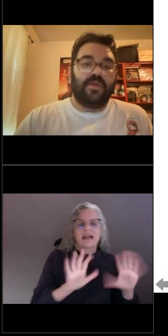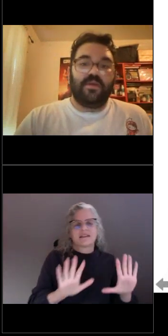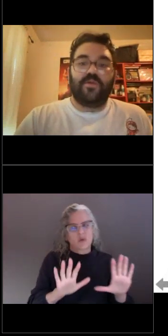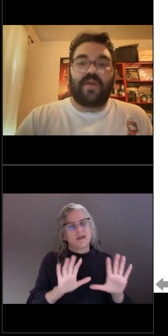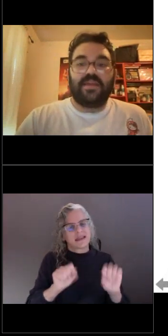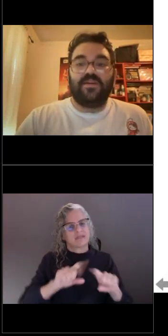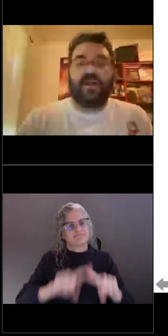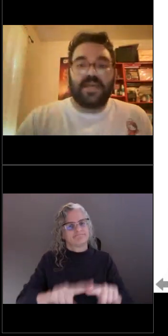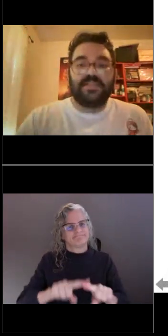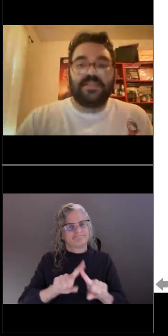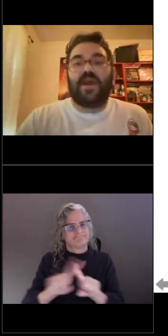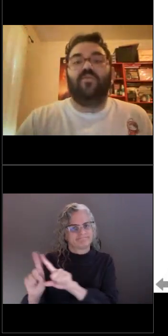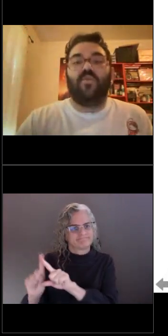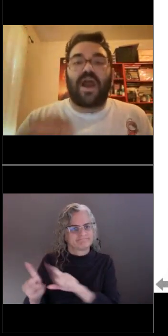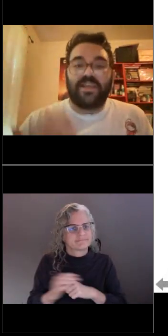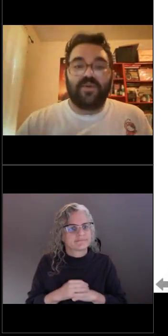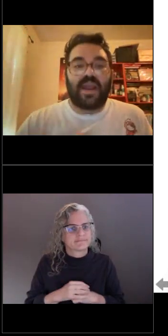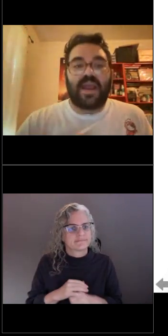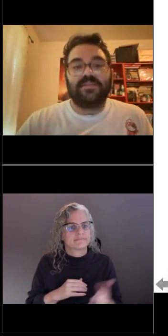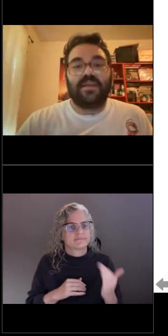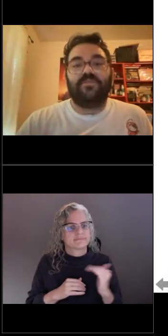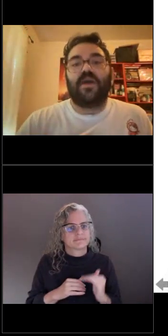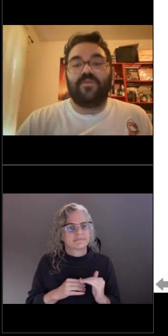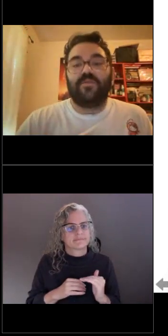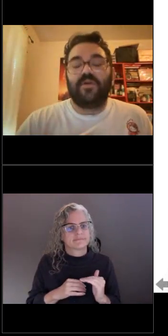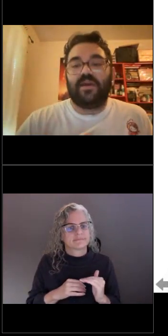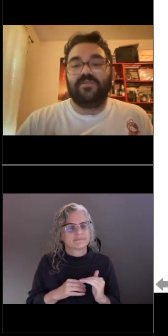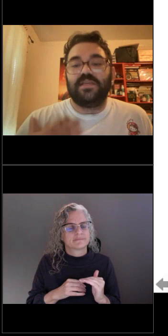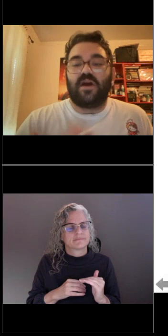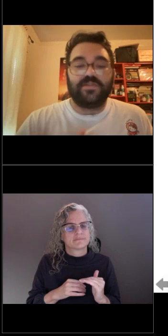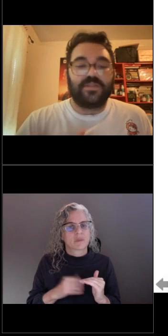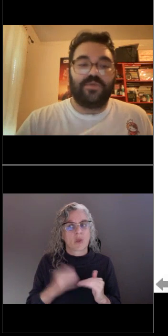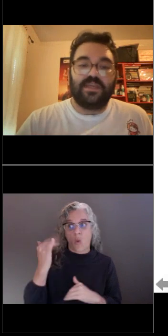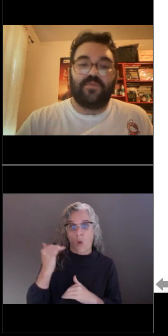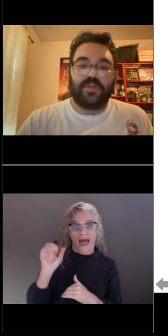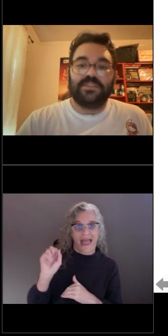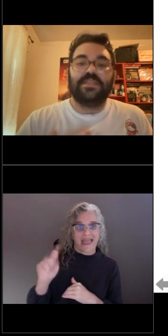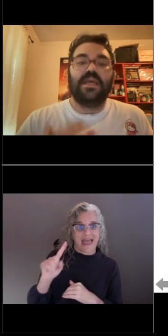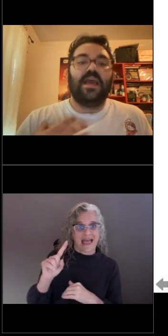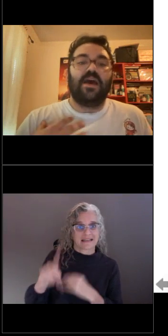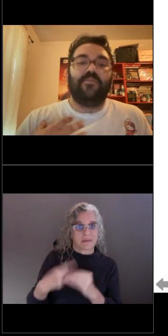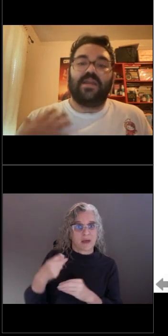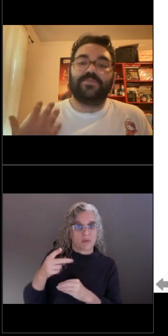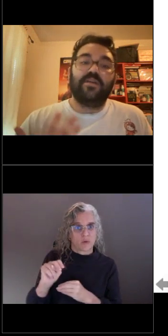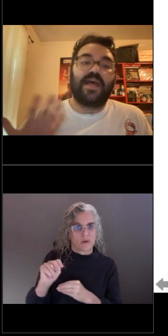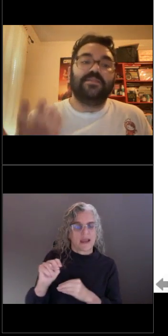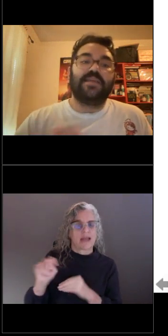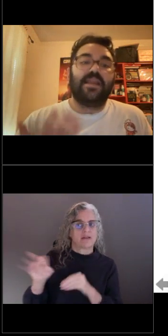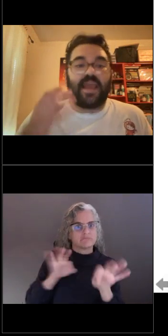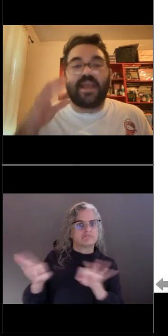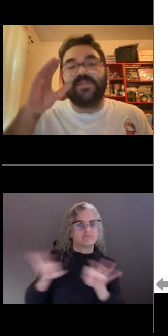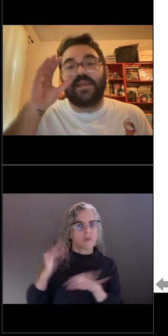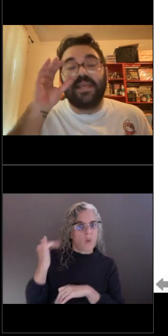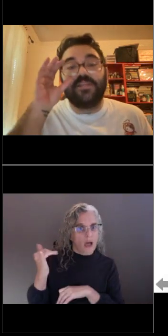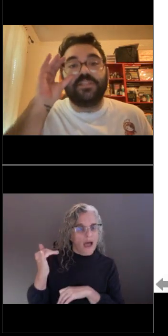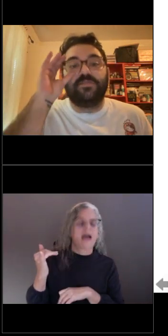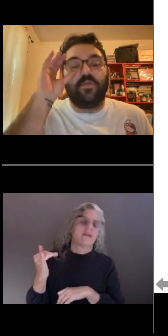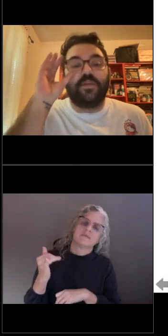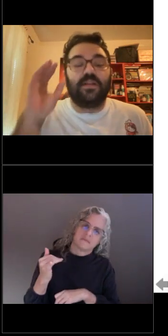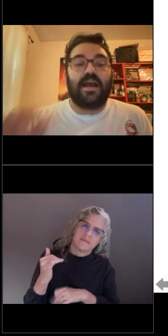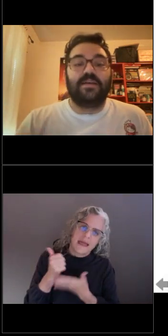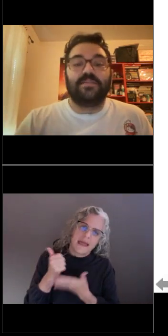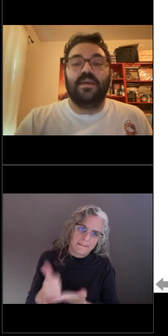pronoun. Providing context about why you are asking about pronouns is also really important. And as part of that, setting